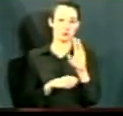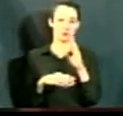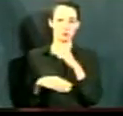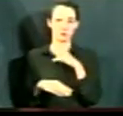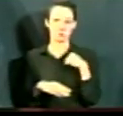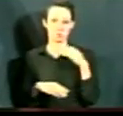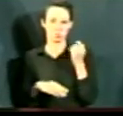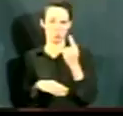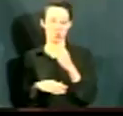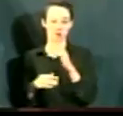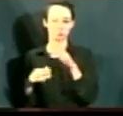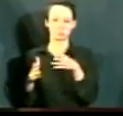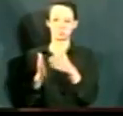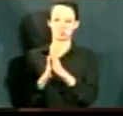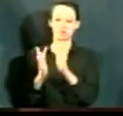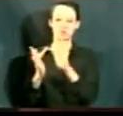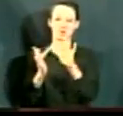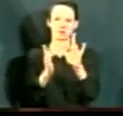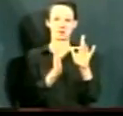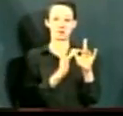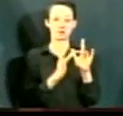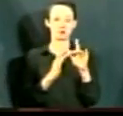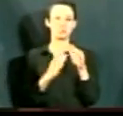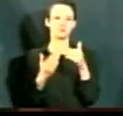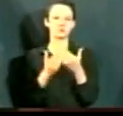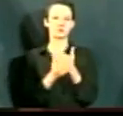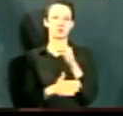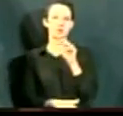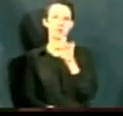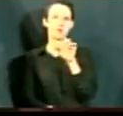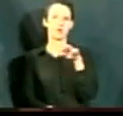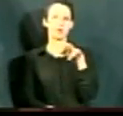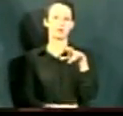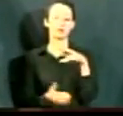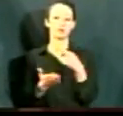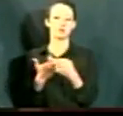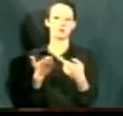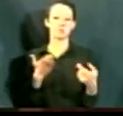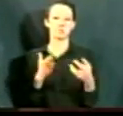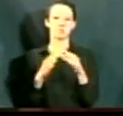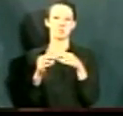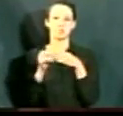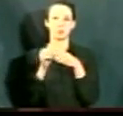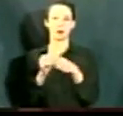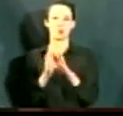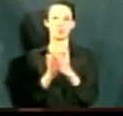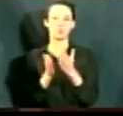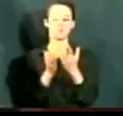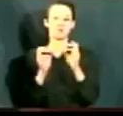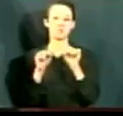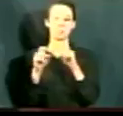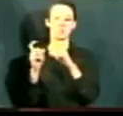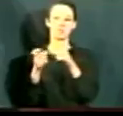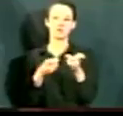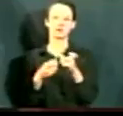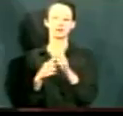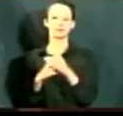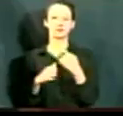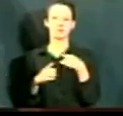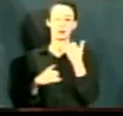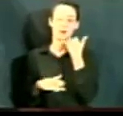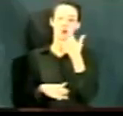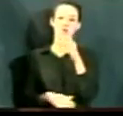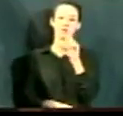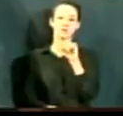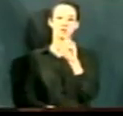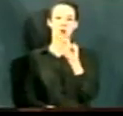IX coordinators so that the new governmental resource guide could be given to them. I called Scott